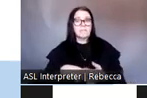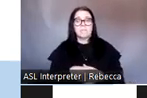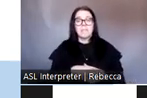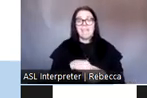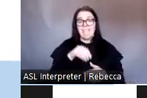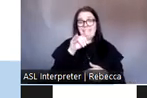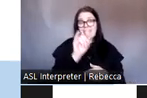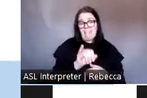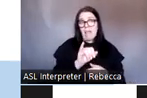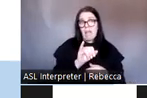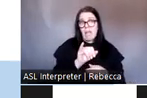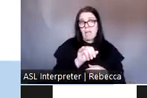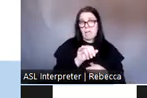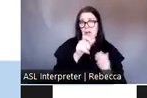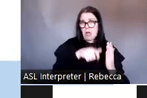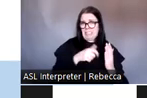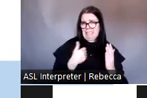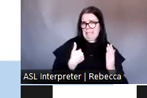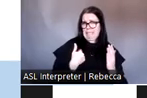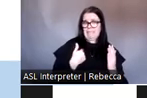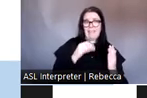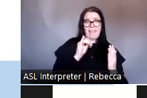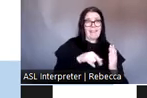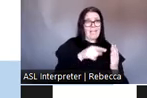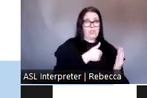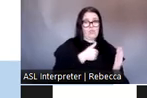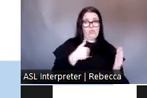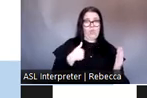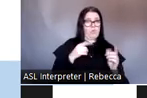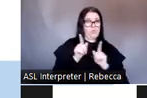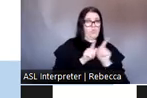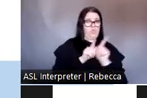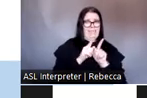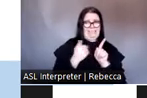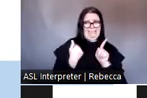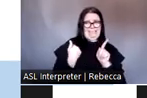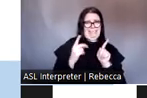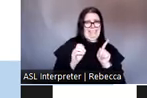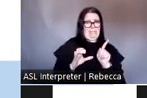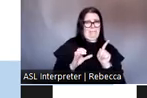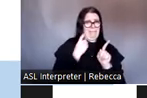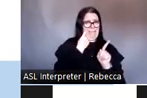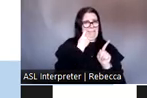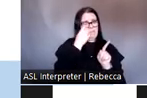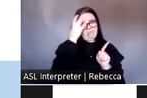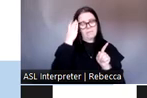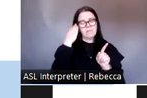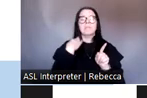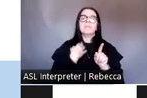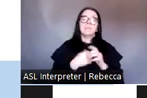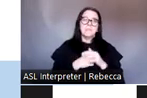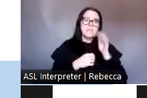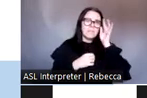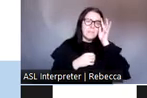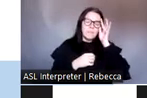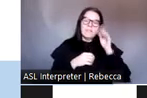is from the Toronto Star, right as recently as December of last year. And it really is talking about,